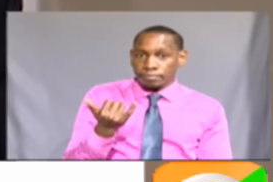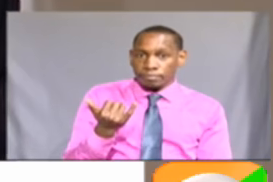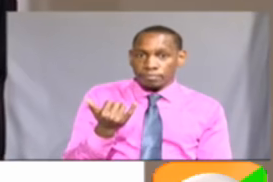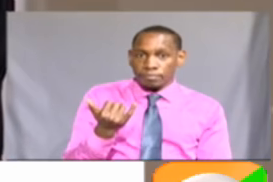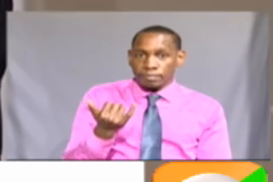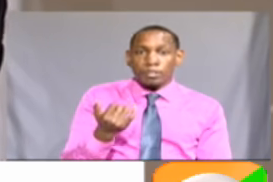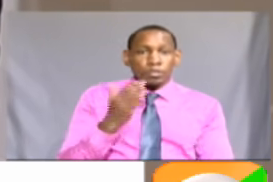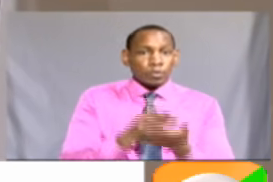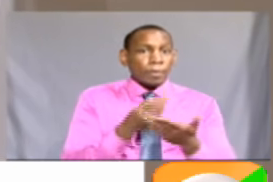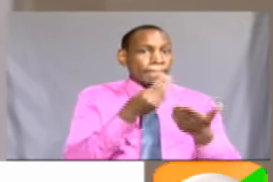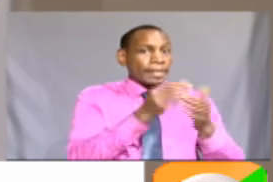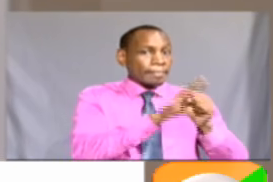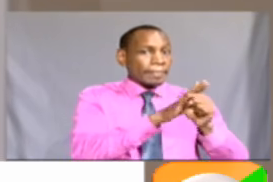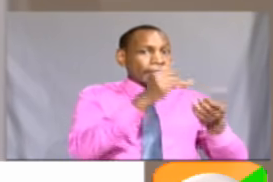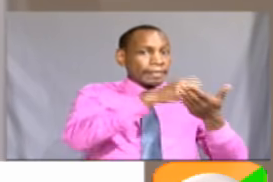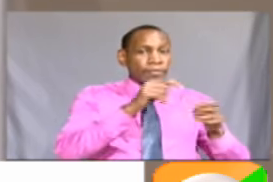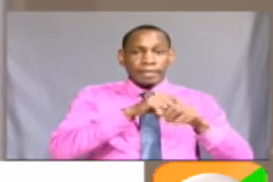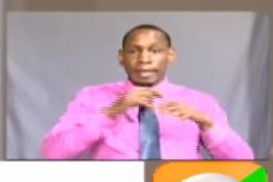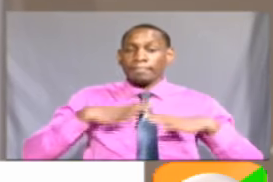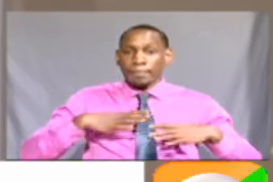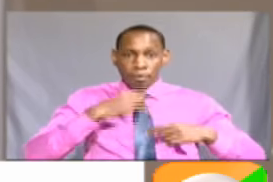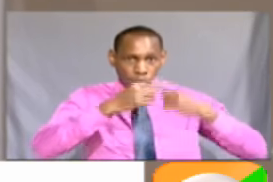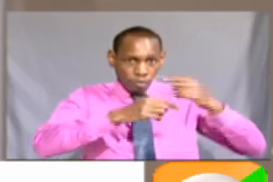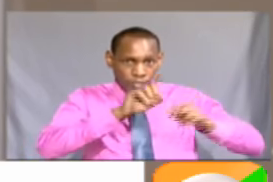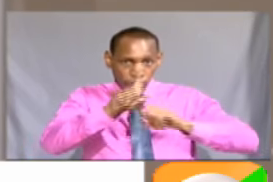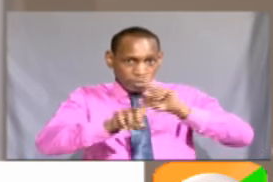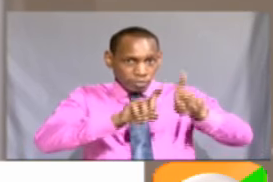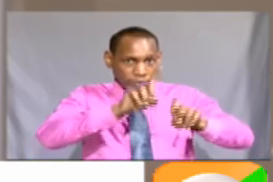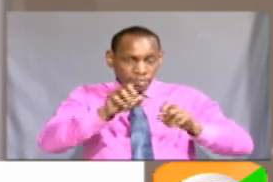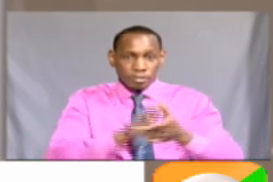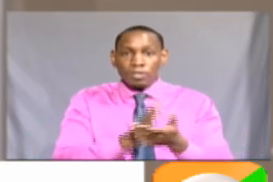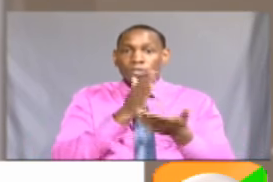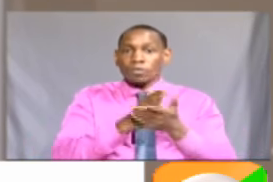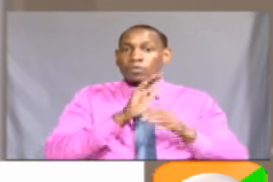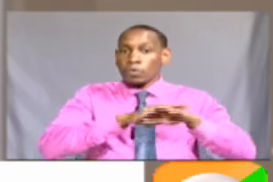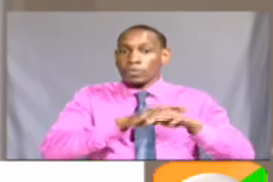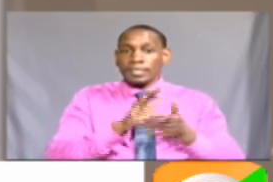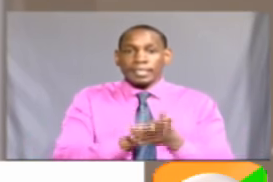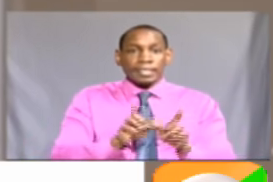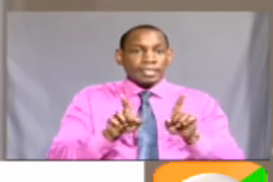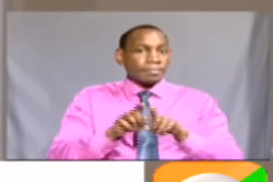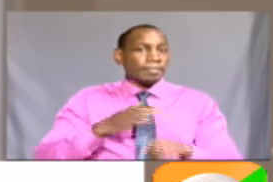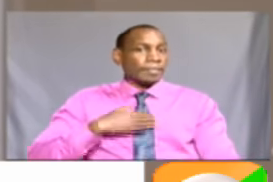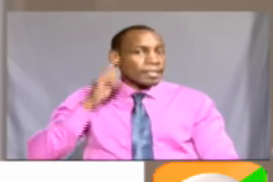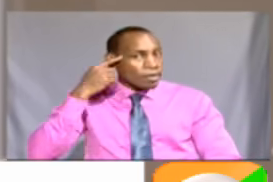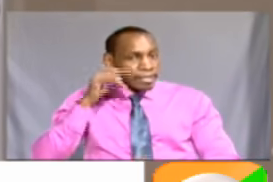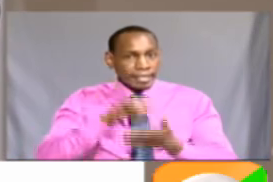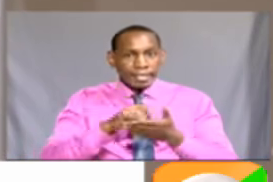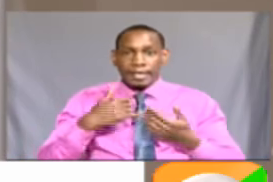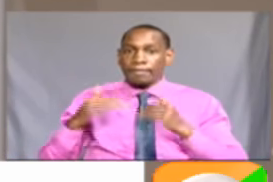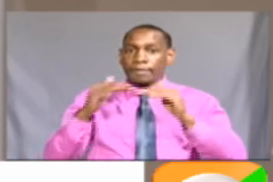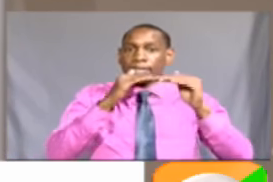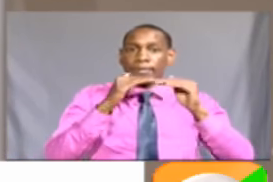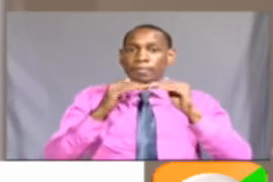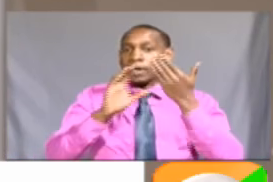there's a lot of money here. And when people continue to ask questions, it is a good thing. In any case, I thought we are in a